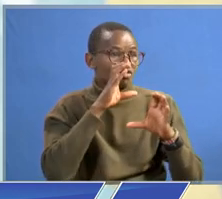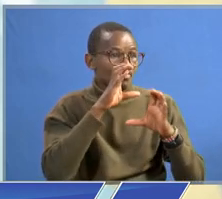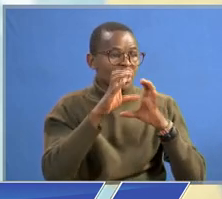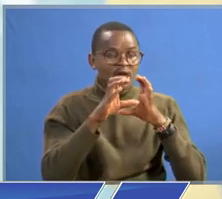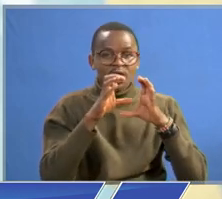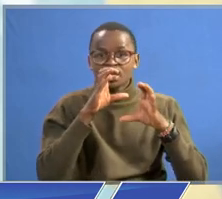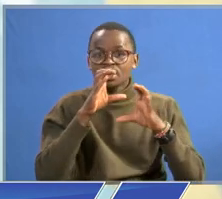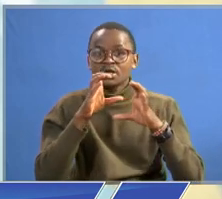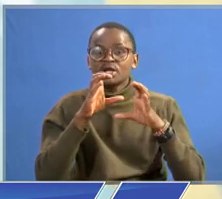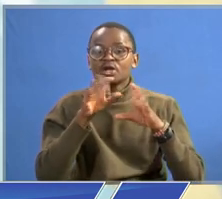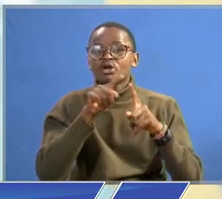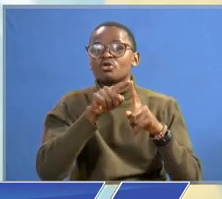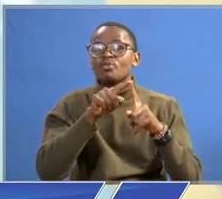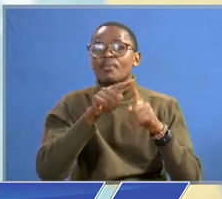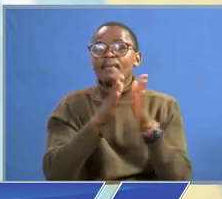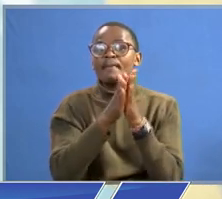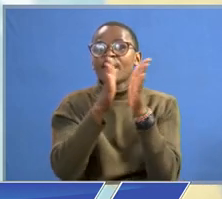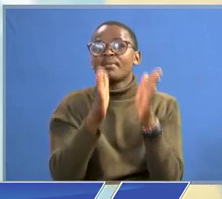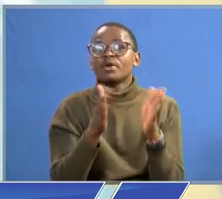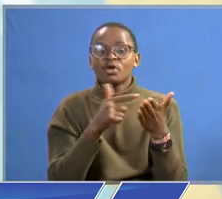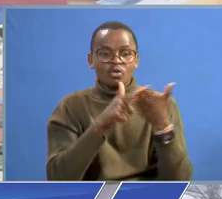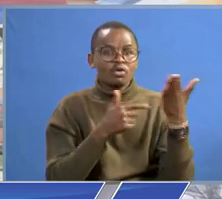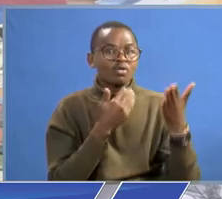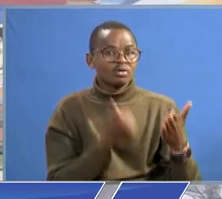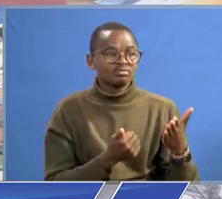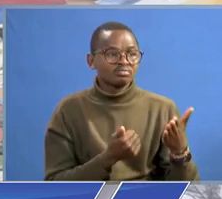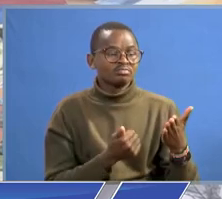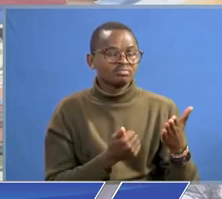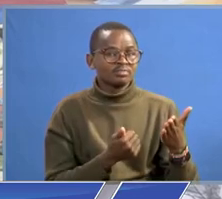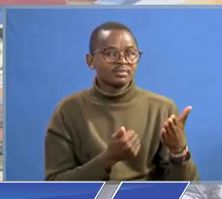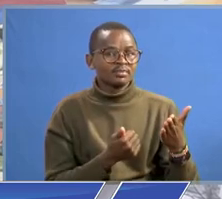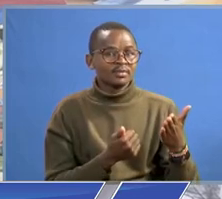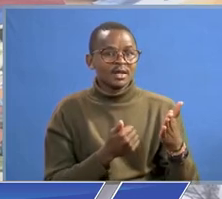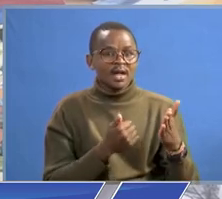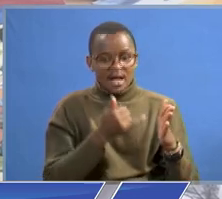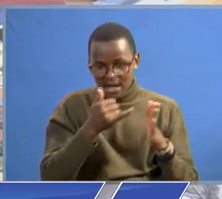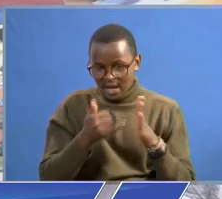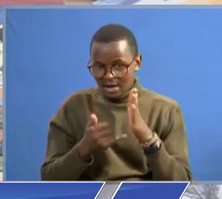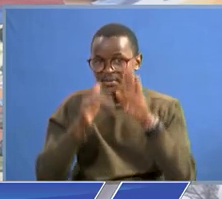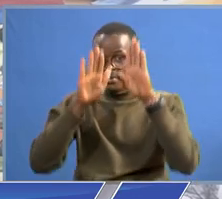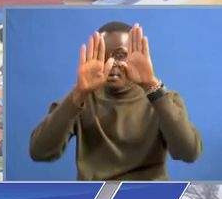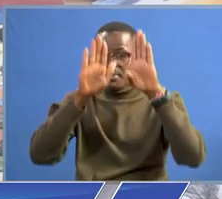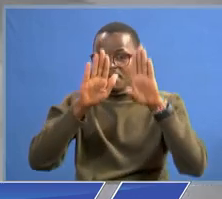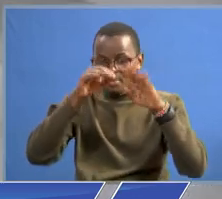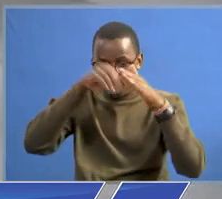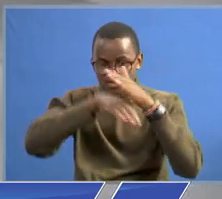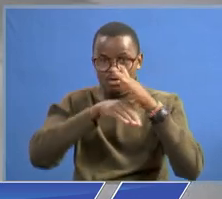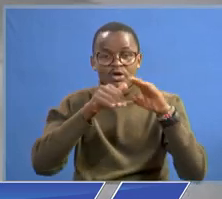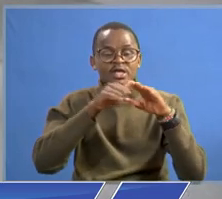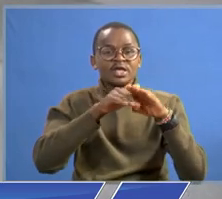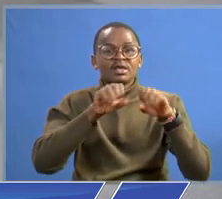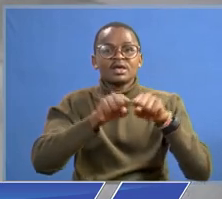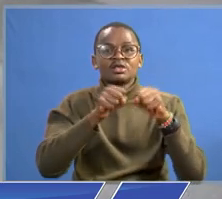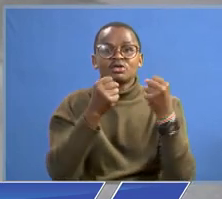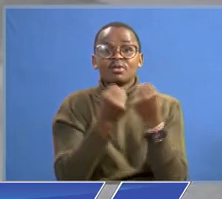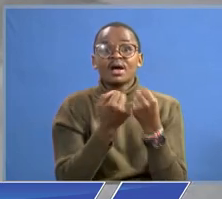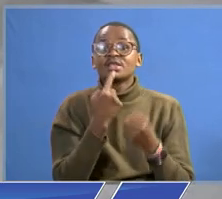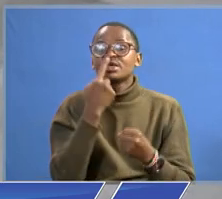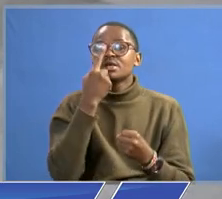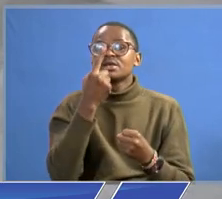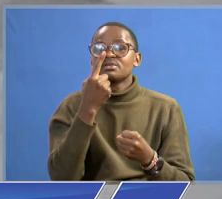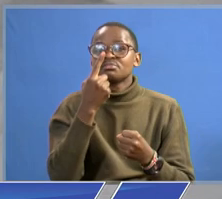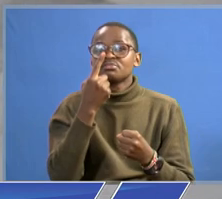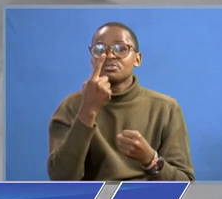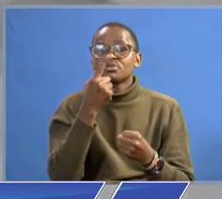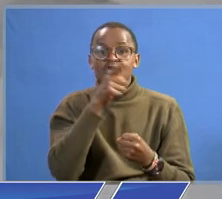communicate to the public kitu unataka. Art is an important tool in the society, and as they say,